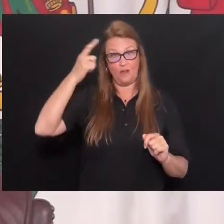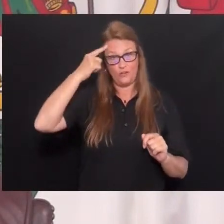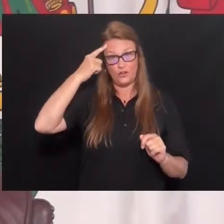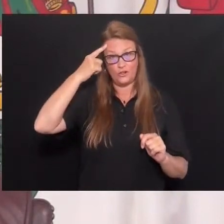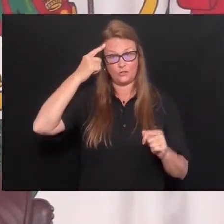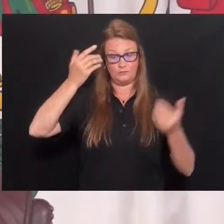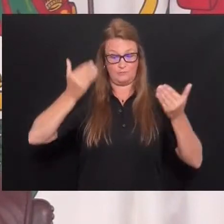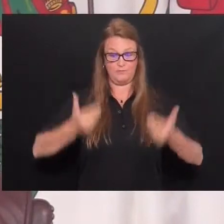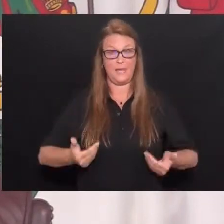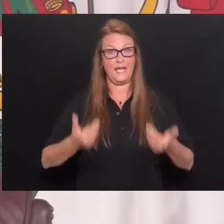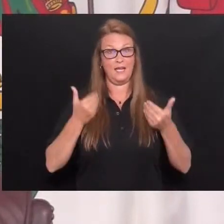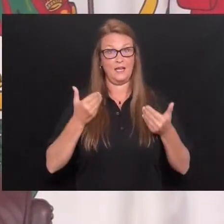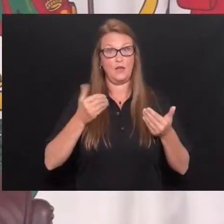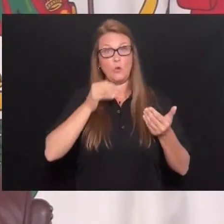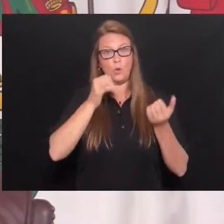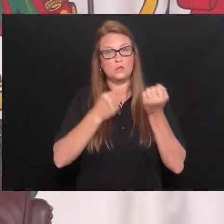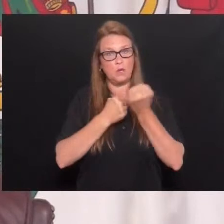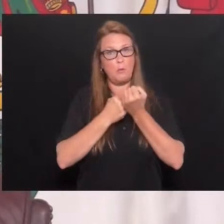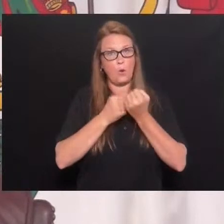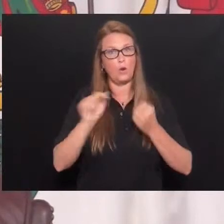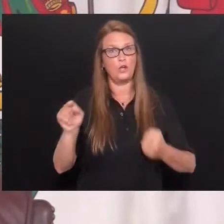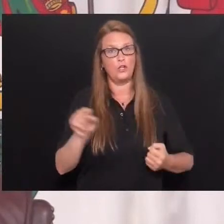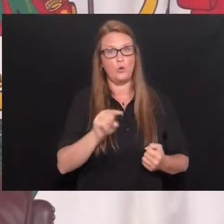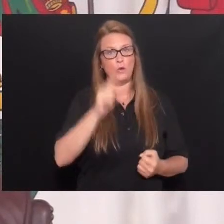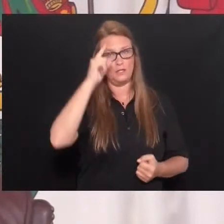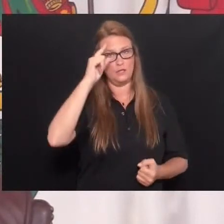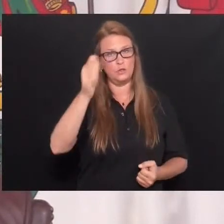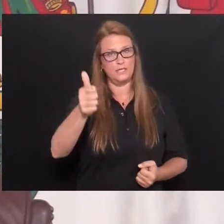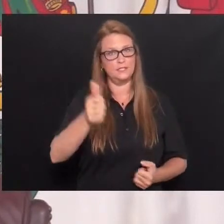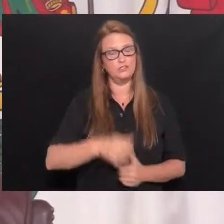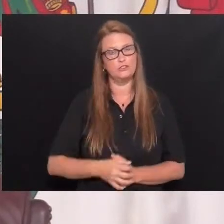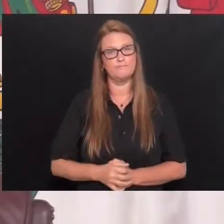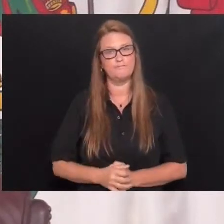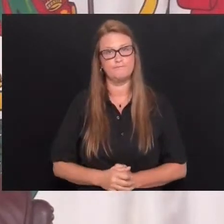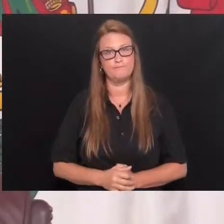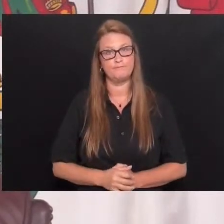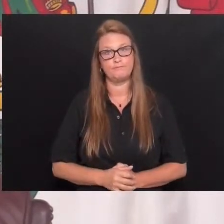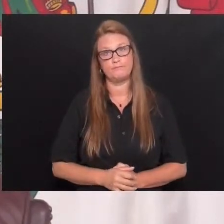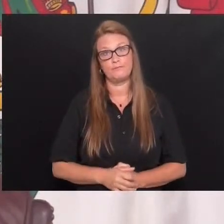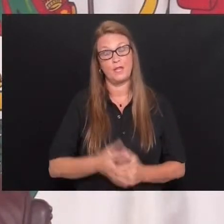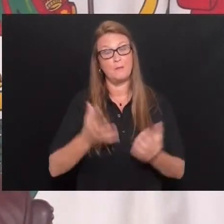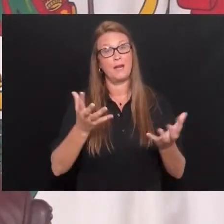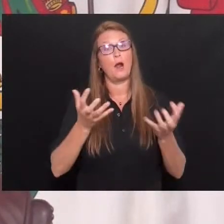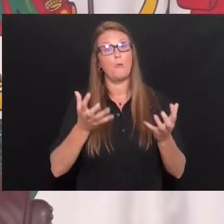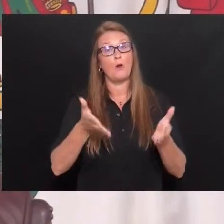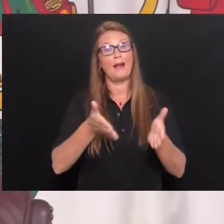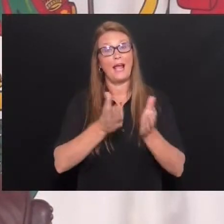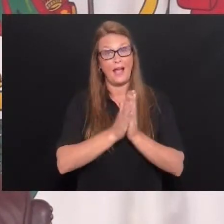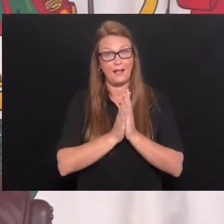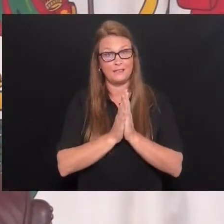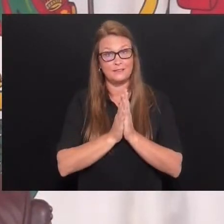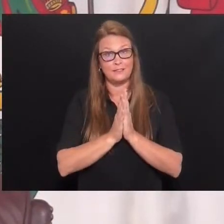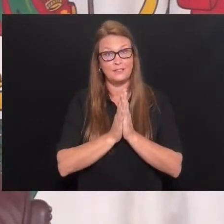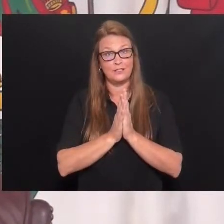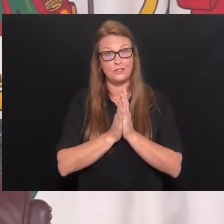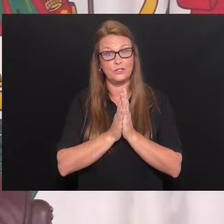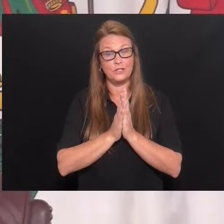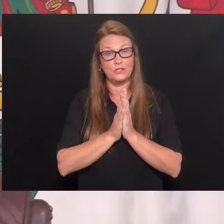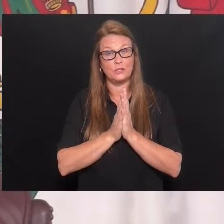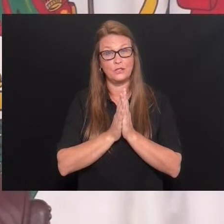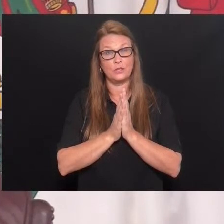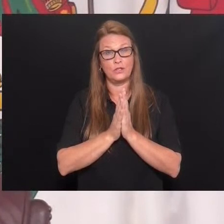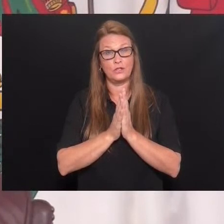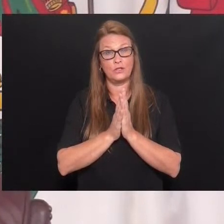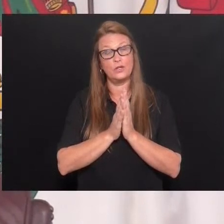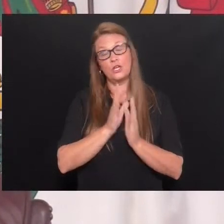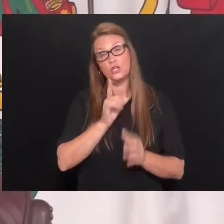stand by you on that forever. But I would just ask you just this. You can really